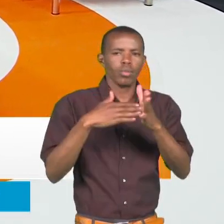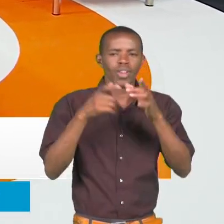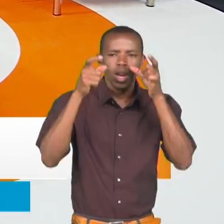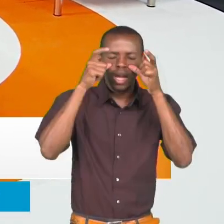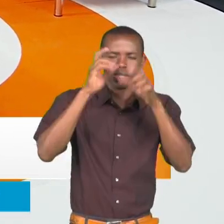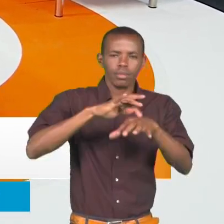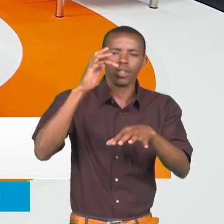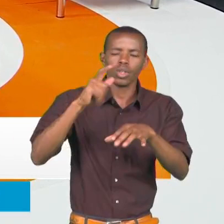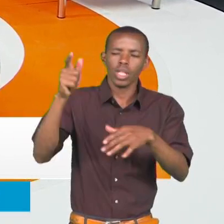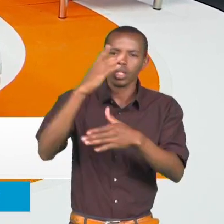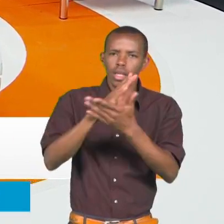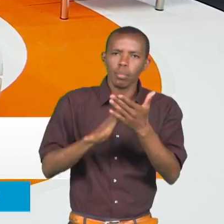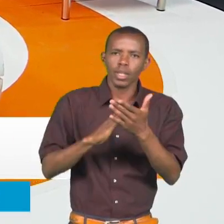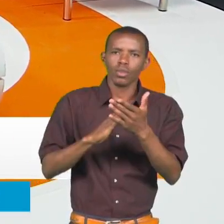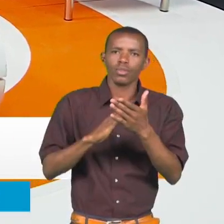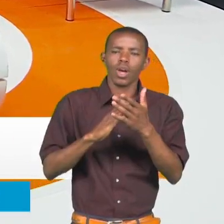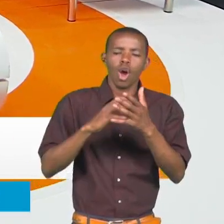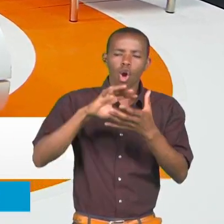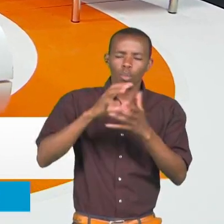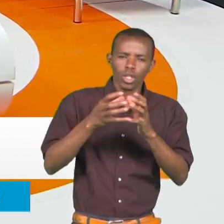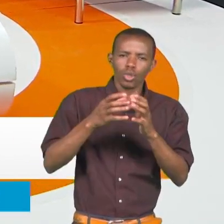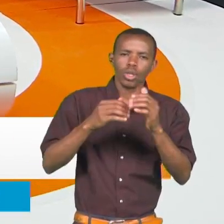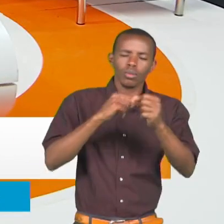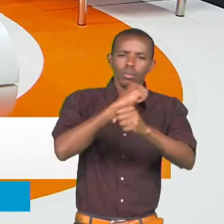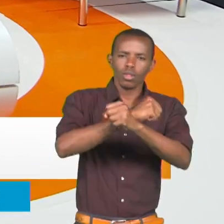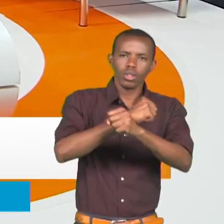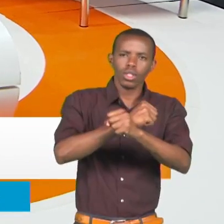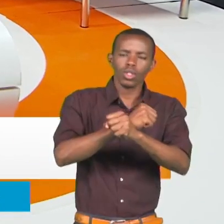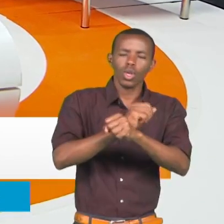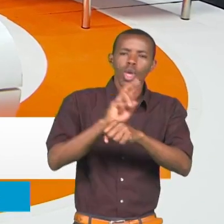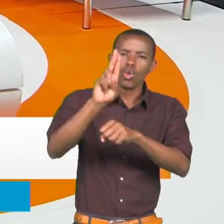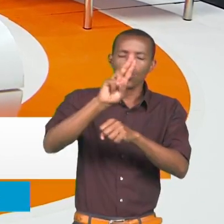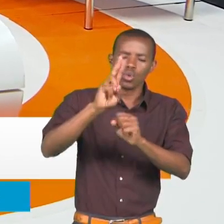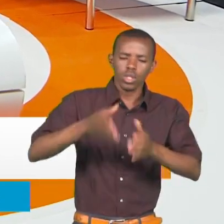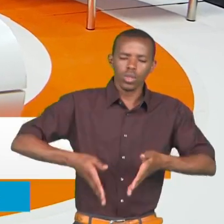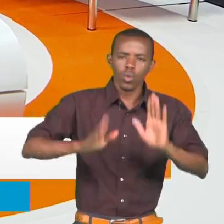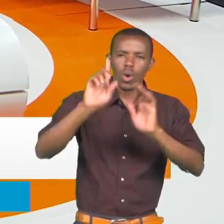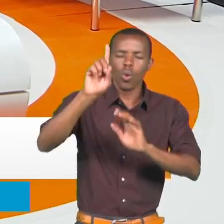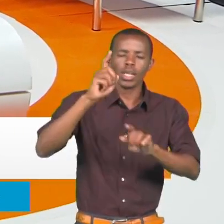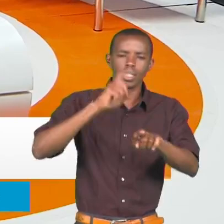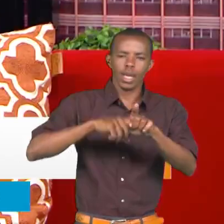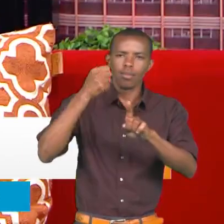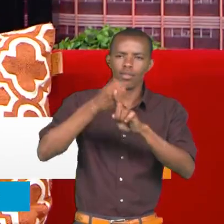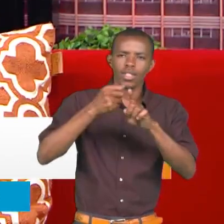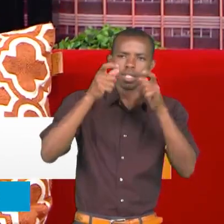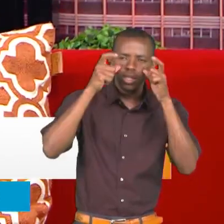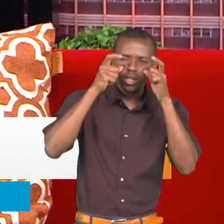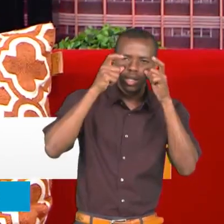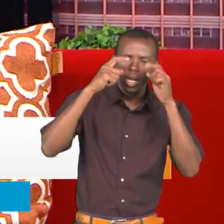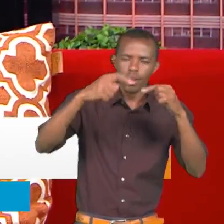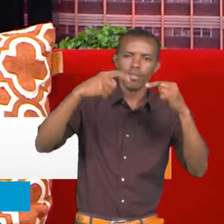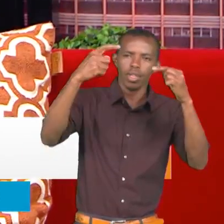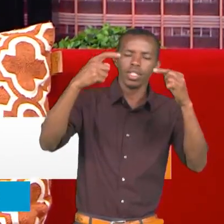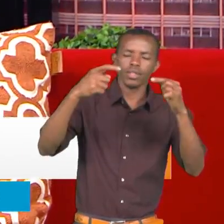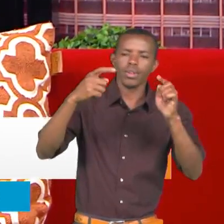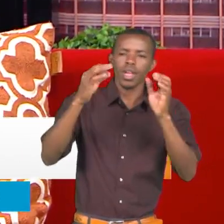So it's part of what we call combination prevention. Because we realize that if you only use one way when fighting HIV, then it's not effective. But if we use many